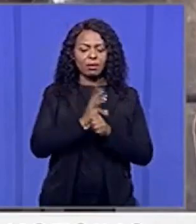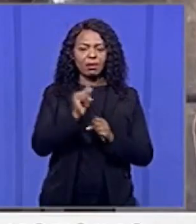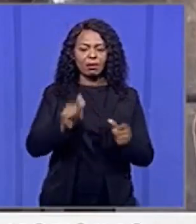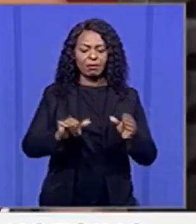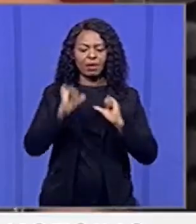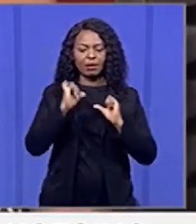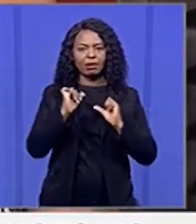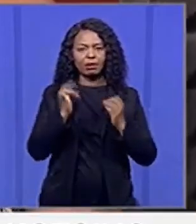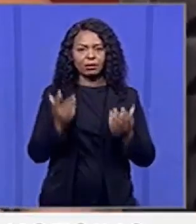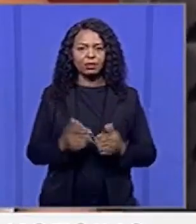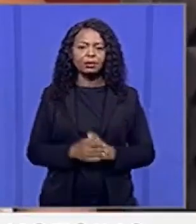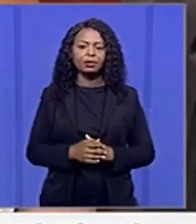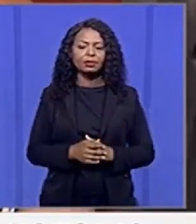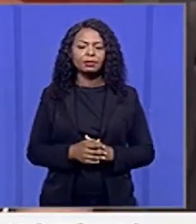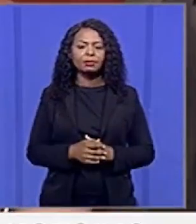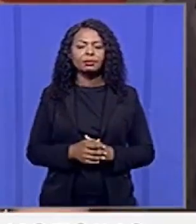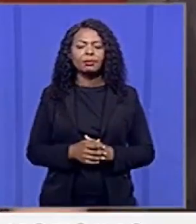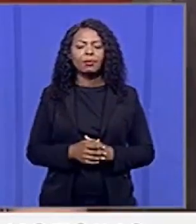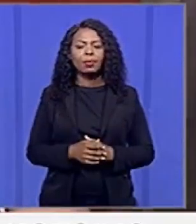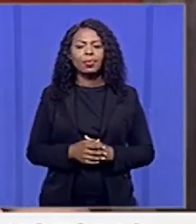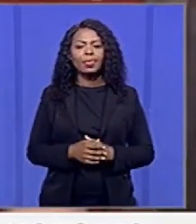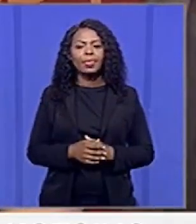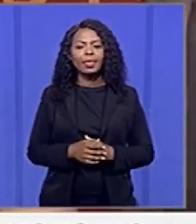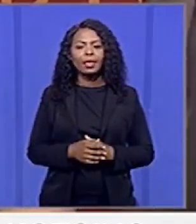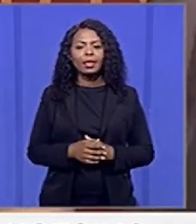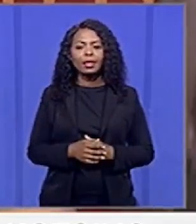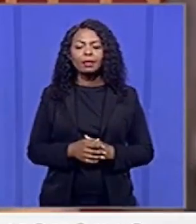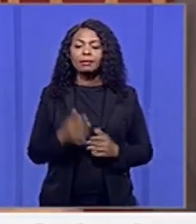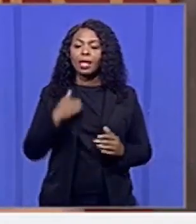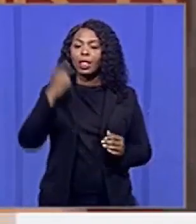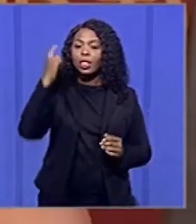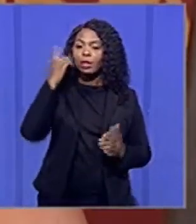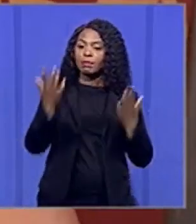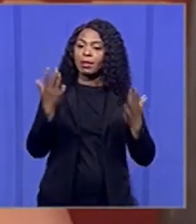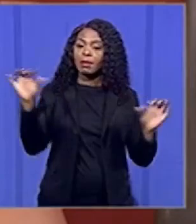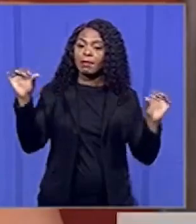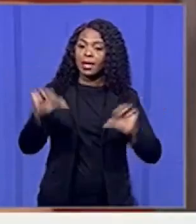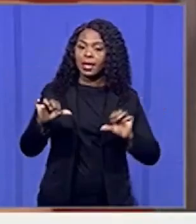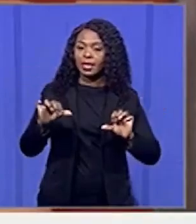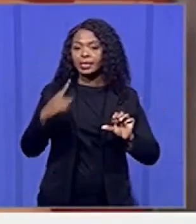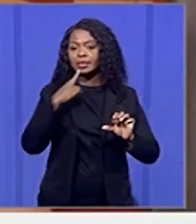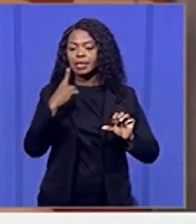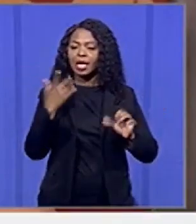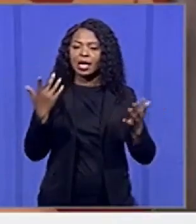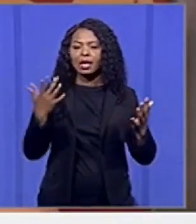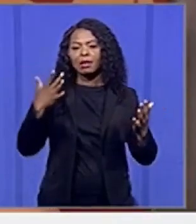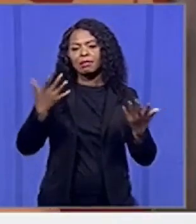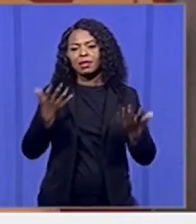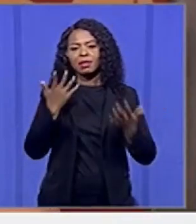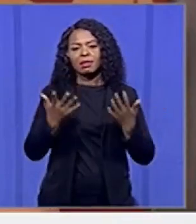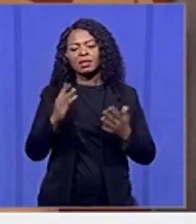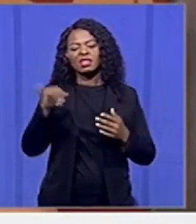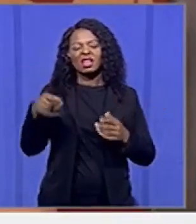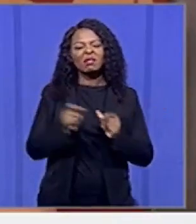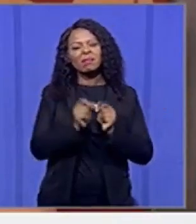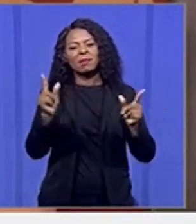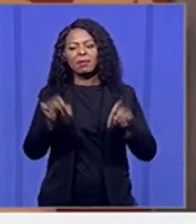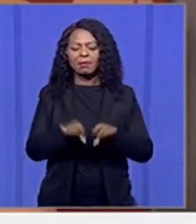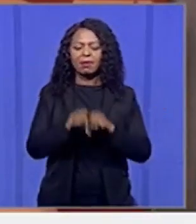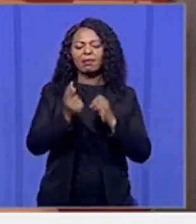sefero. Be ke nagana gore maybe utlo buya ari beki ubetsi mara it was a